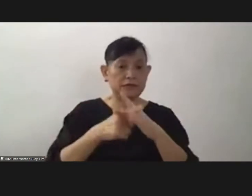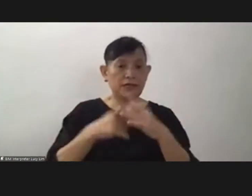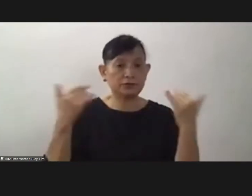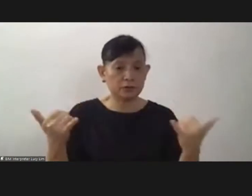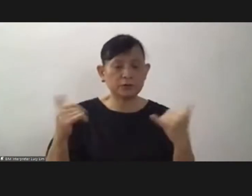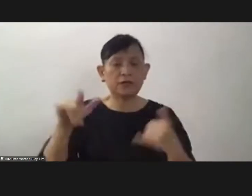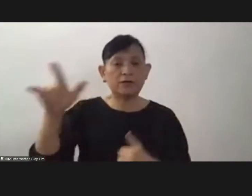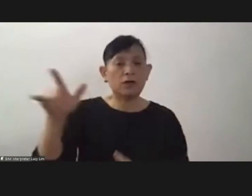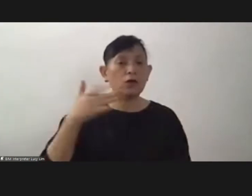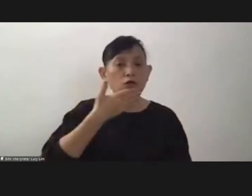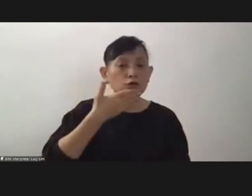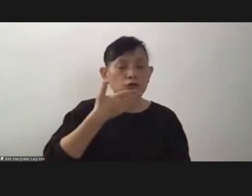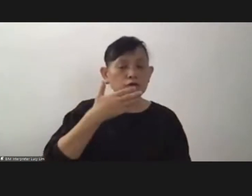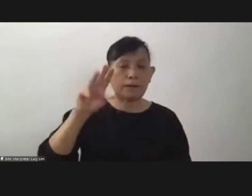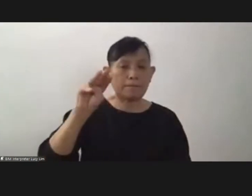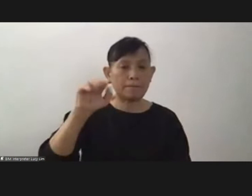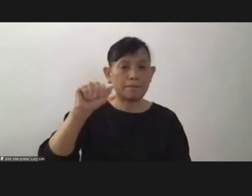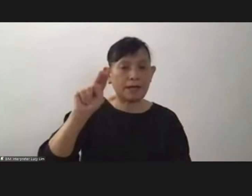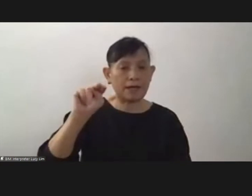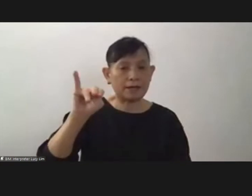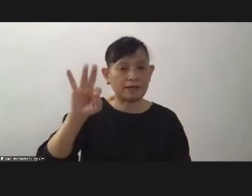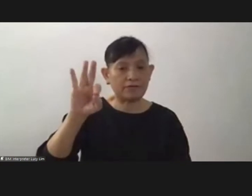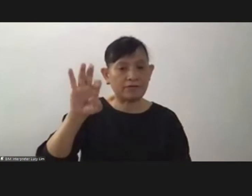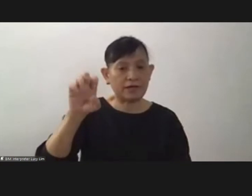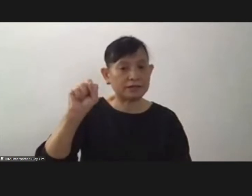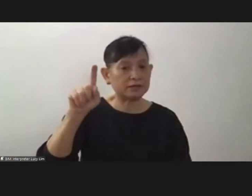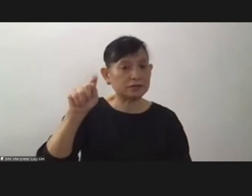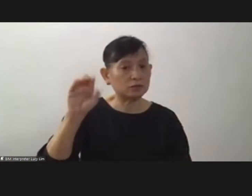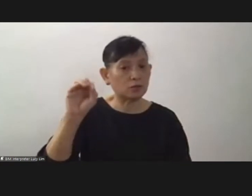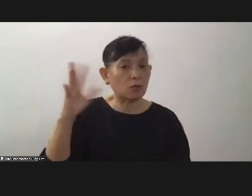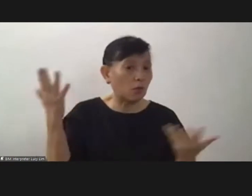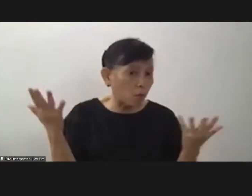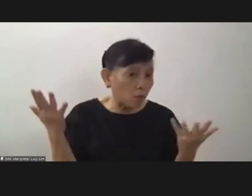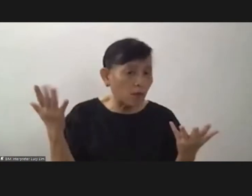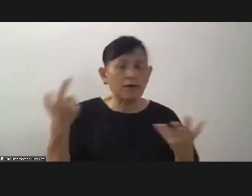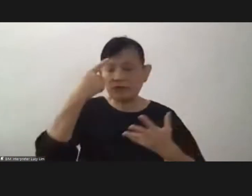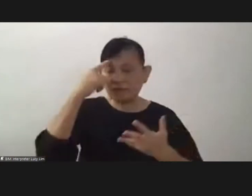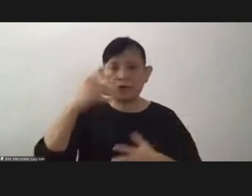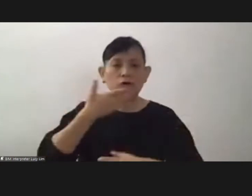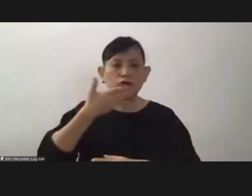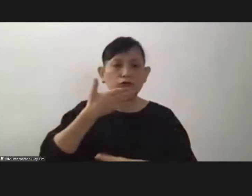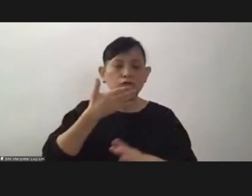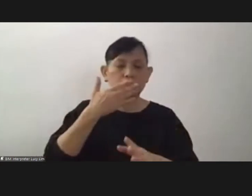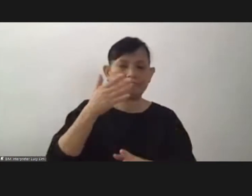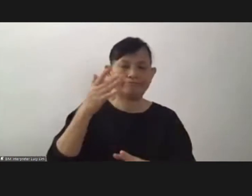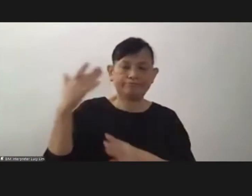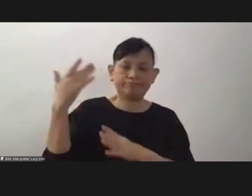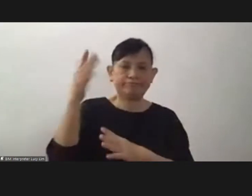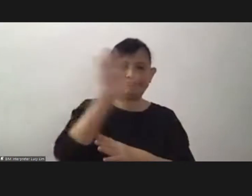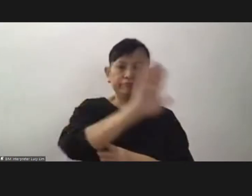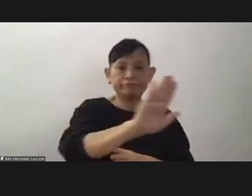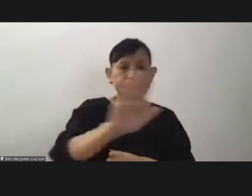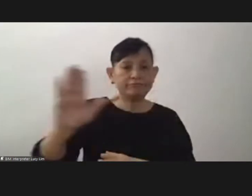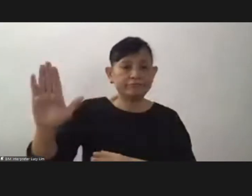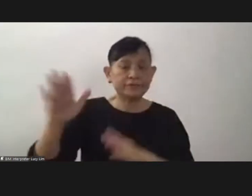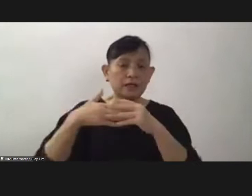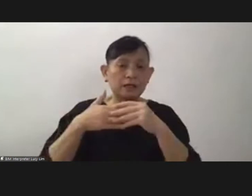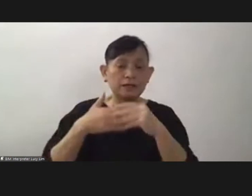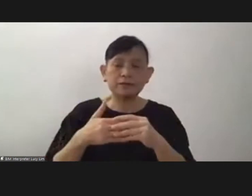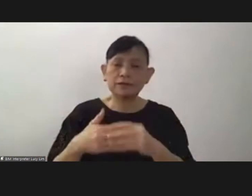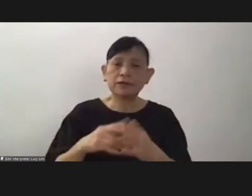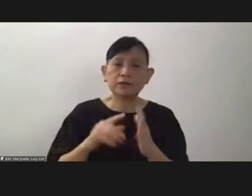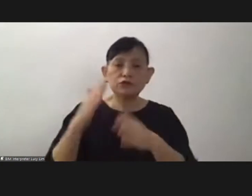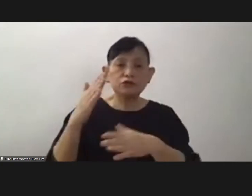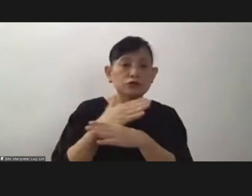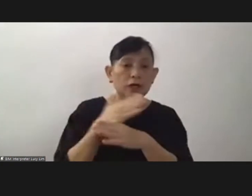Youth Manifesto session, which is a platform for respected youth leaders to share their hopes and demands for the